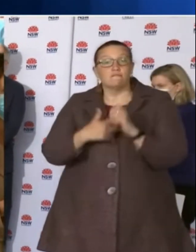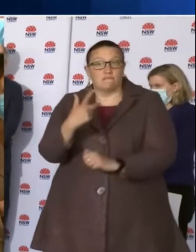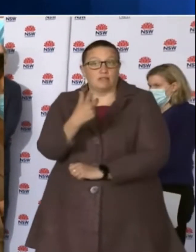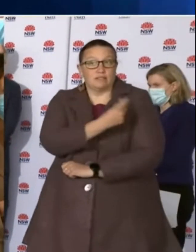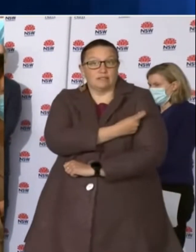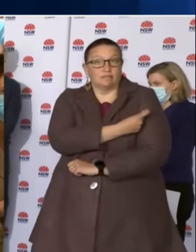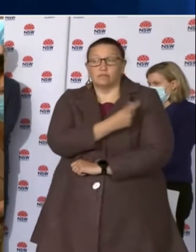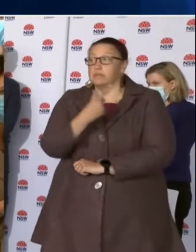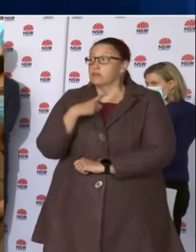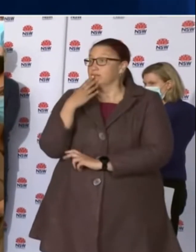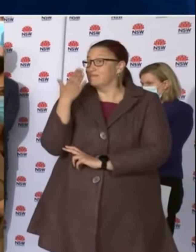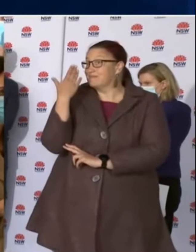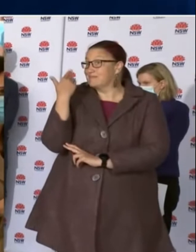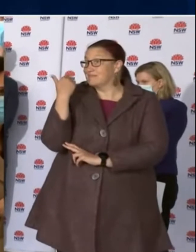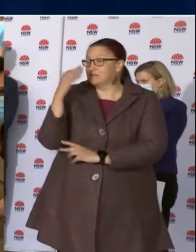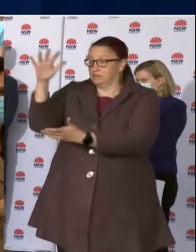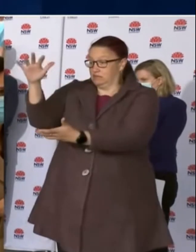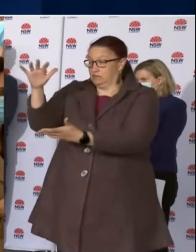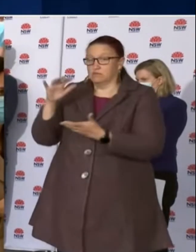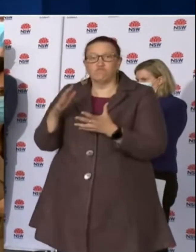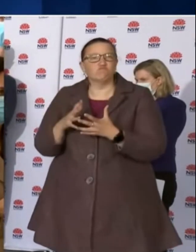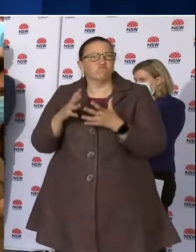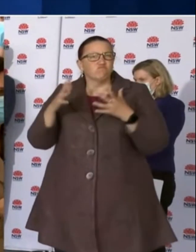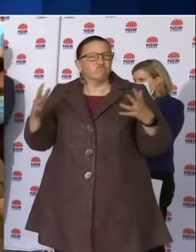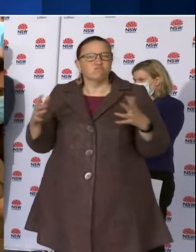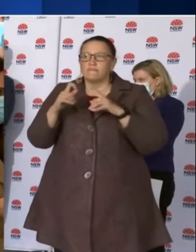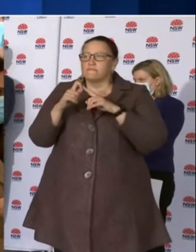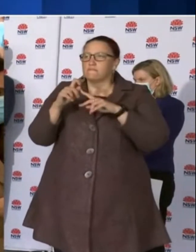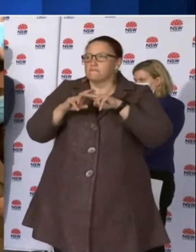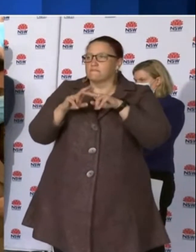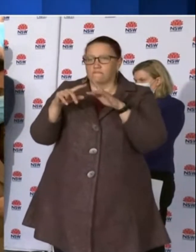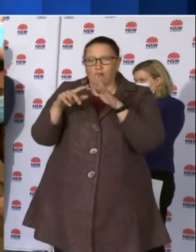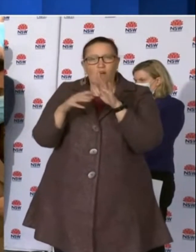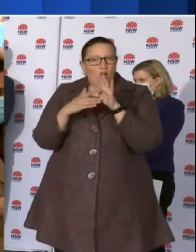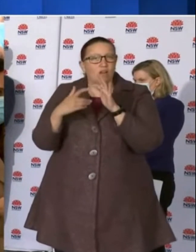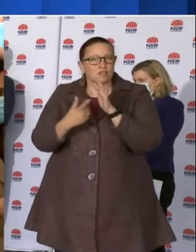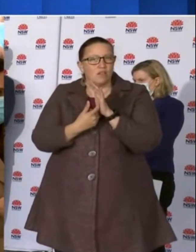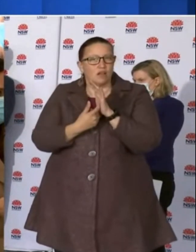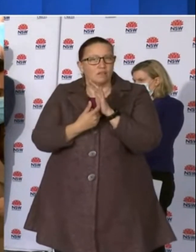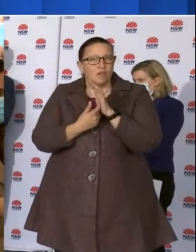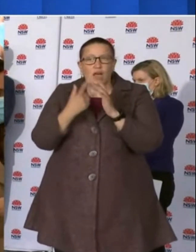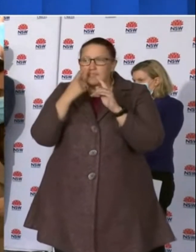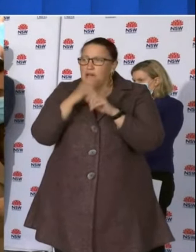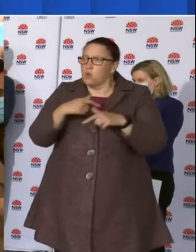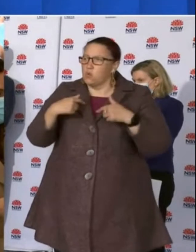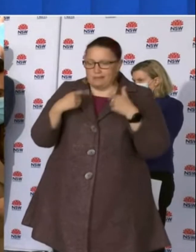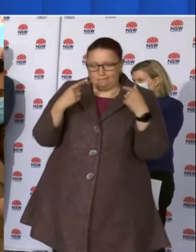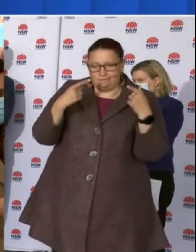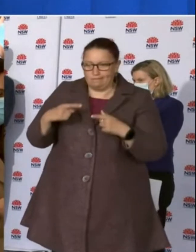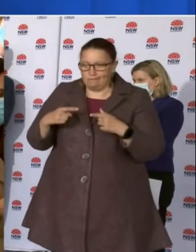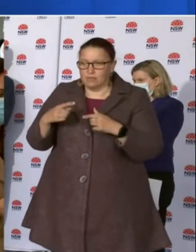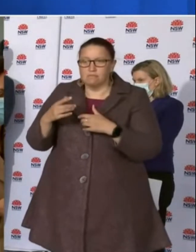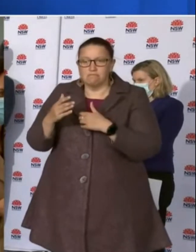distribute that? People now take a couple of months to get a Pfizer appointment. And have you reconsidered what you said a few weeks ago about